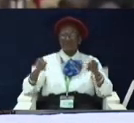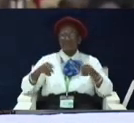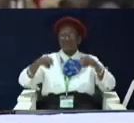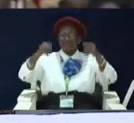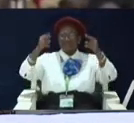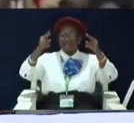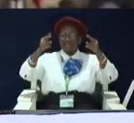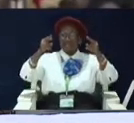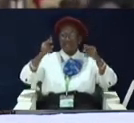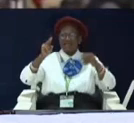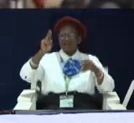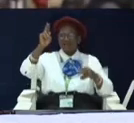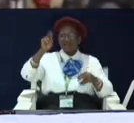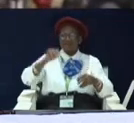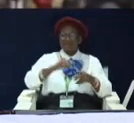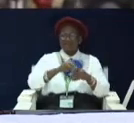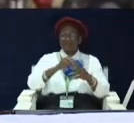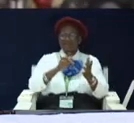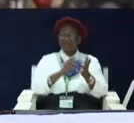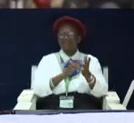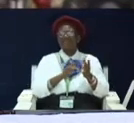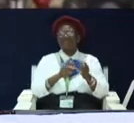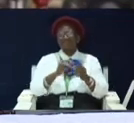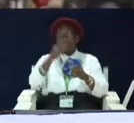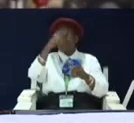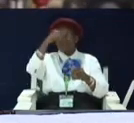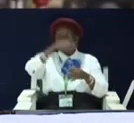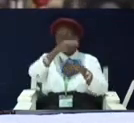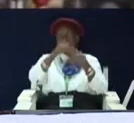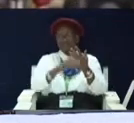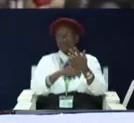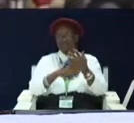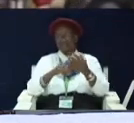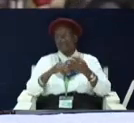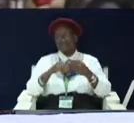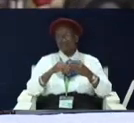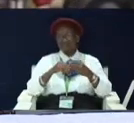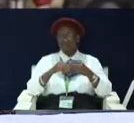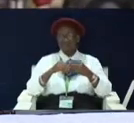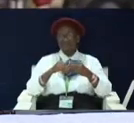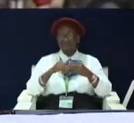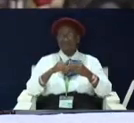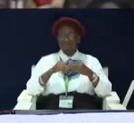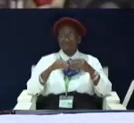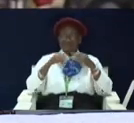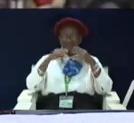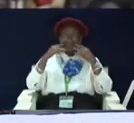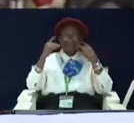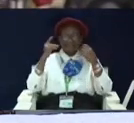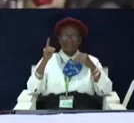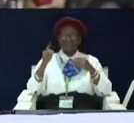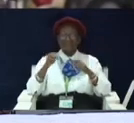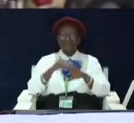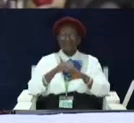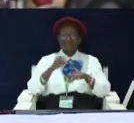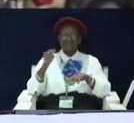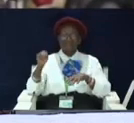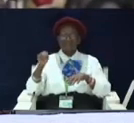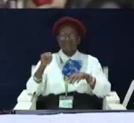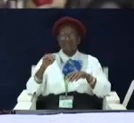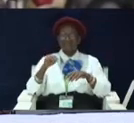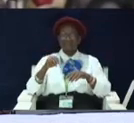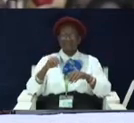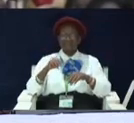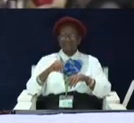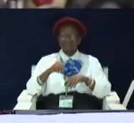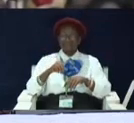government, si enikan to wa ni oke ninu ijoba, laughed at him. Iyen kan fi se yeye. What are